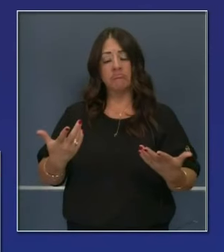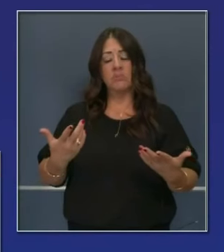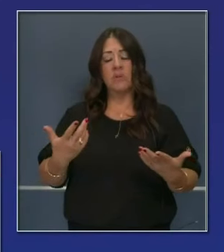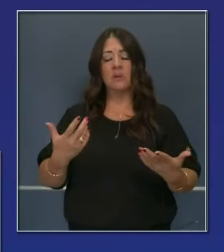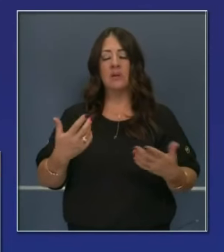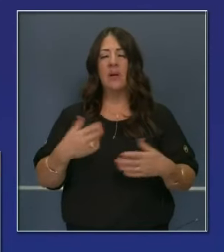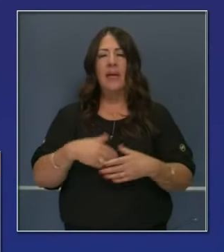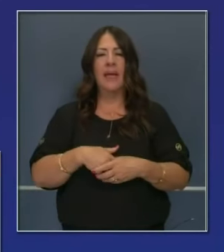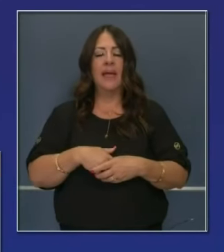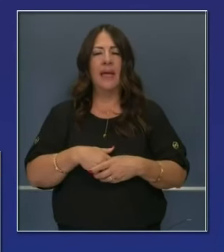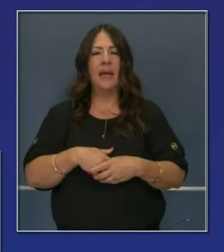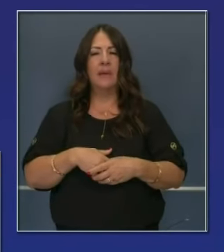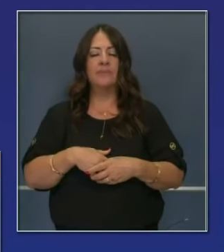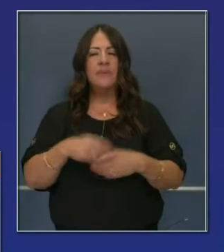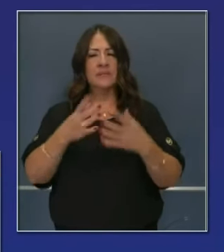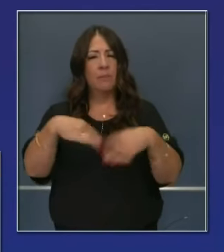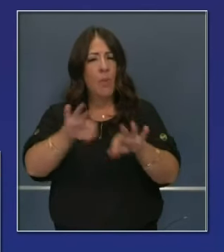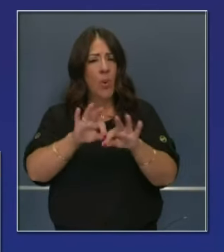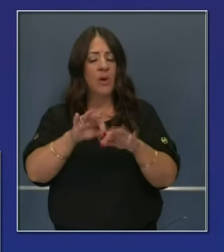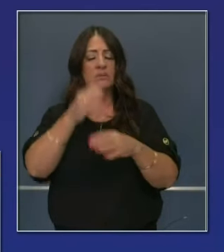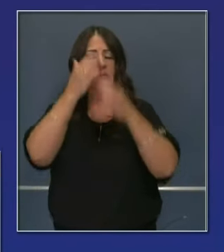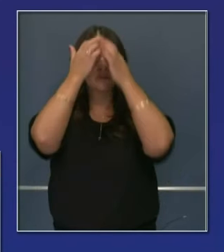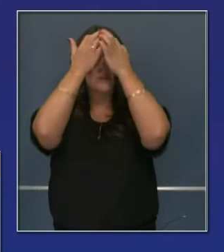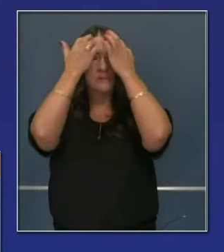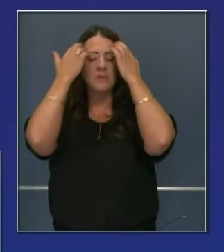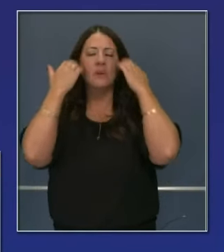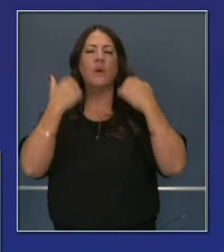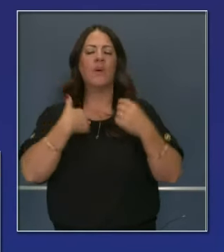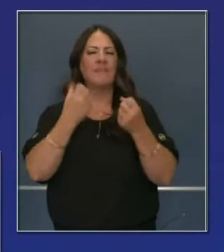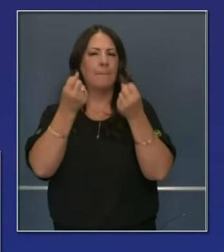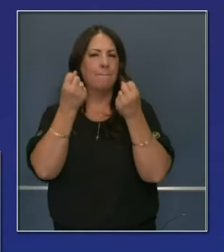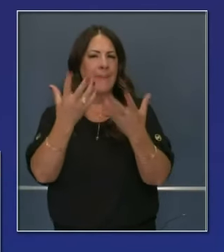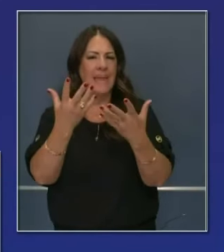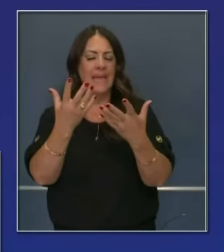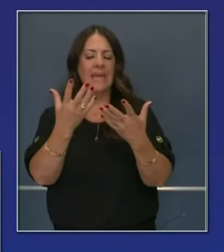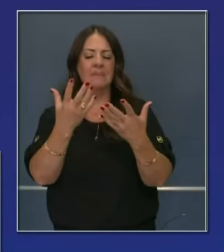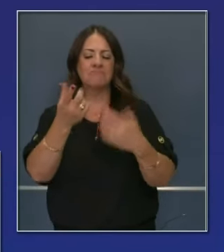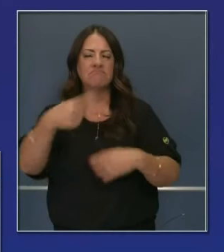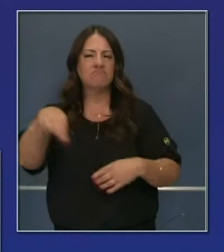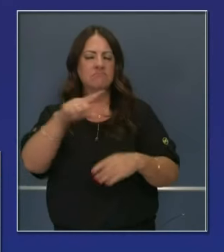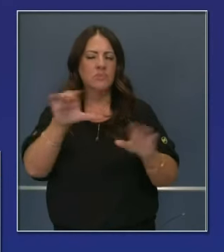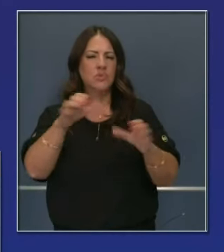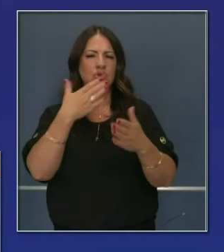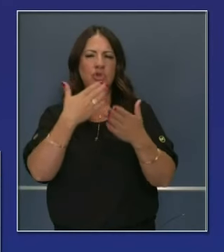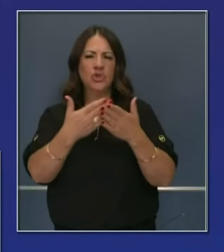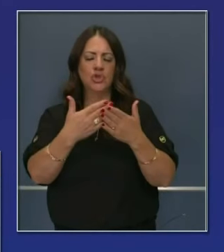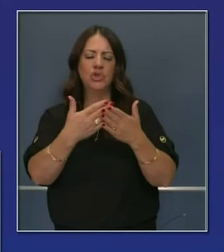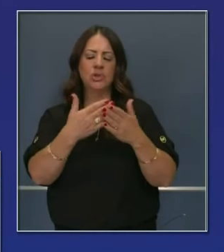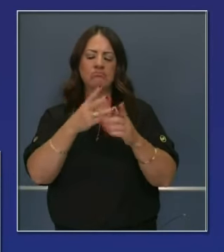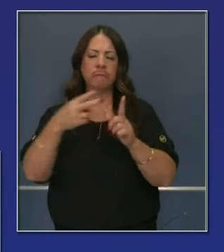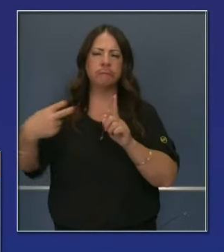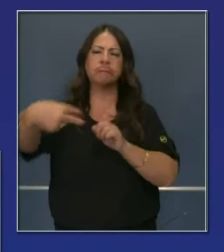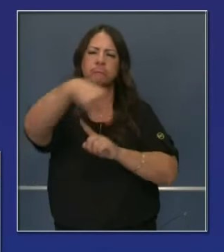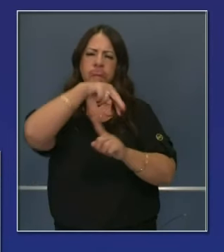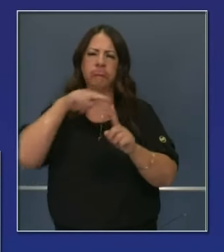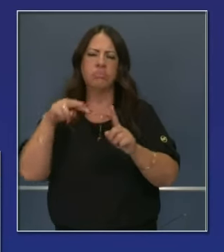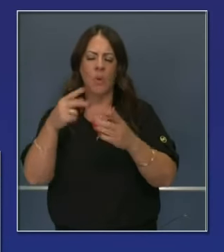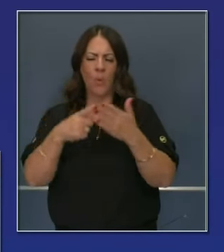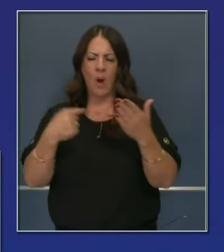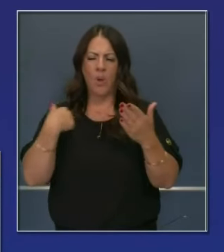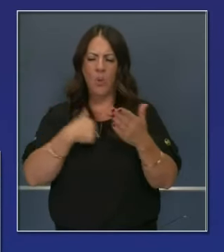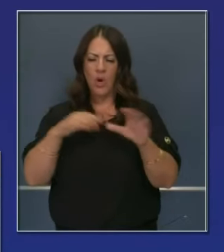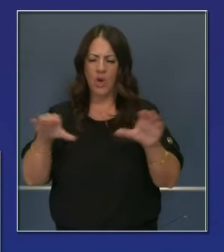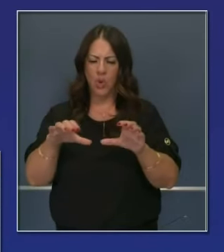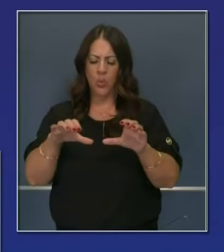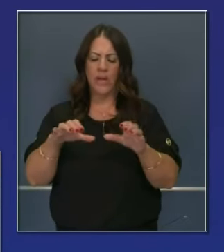folks in their living rooms, not just experts that are providing invaluable insight as it relates to the efficacy of